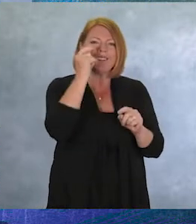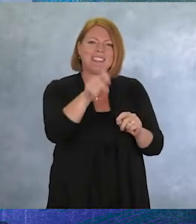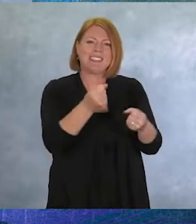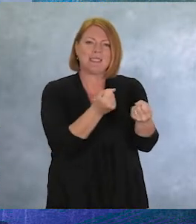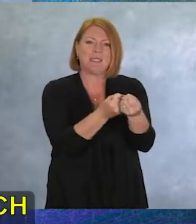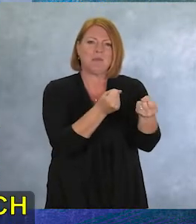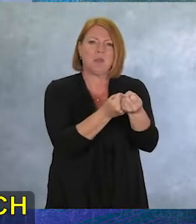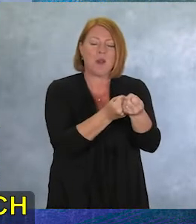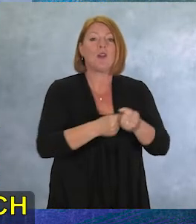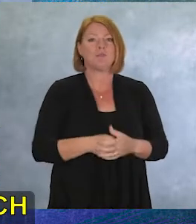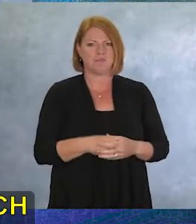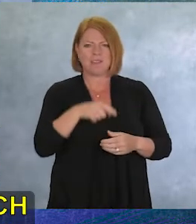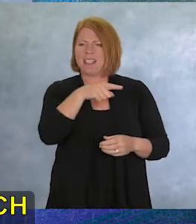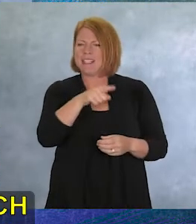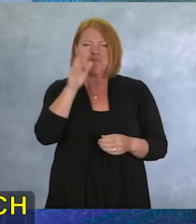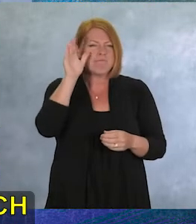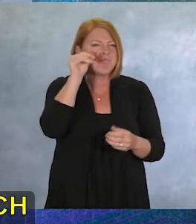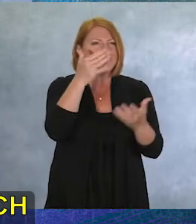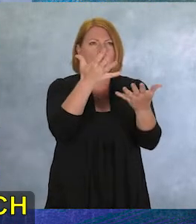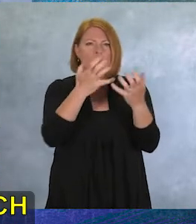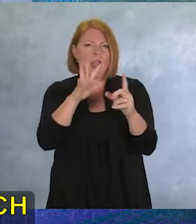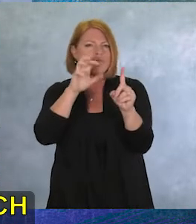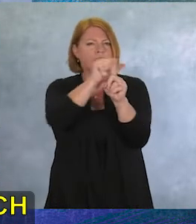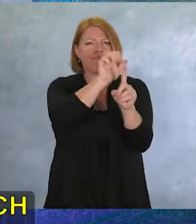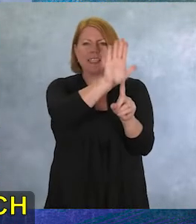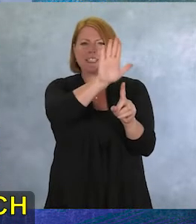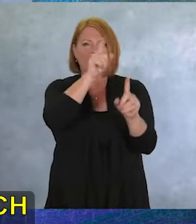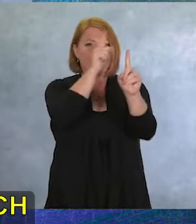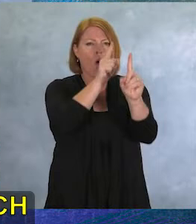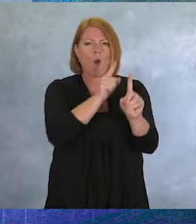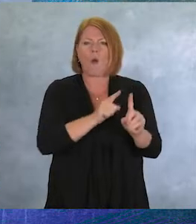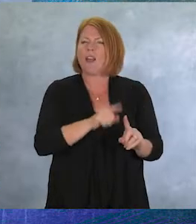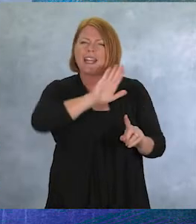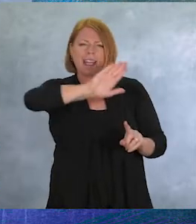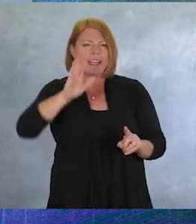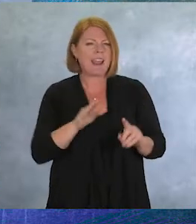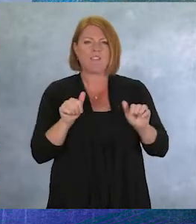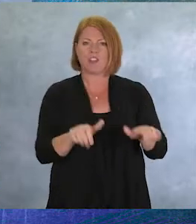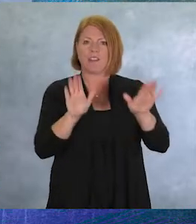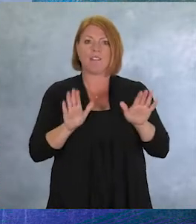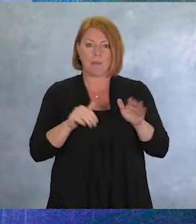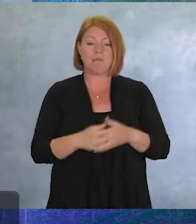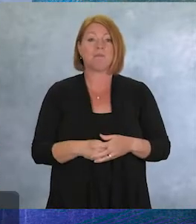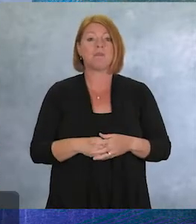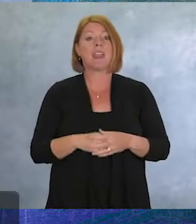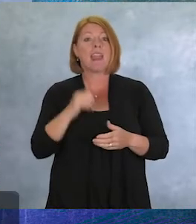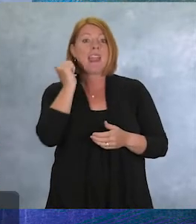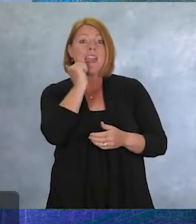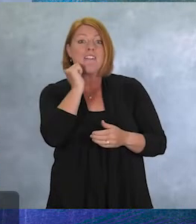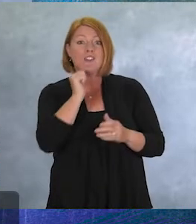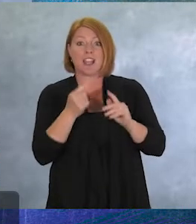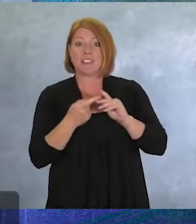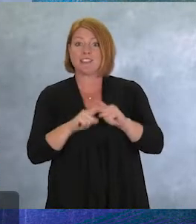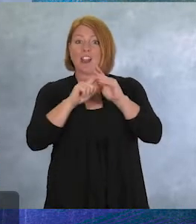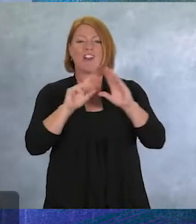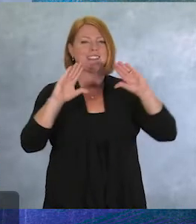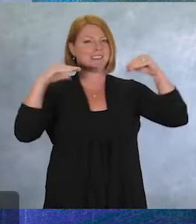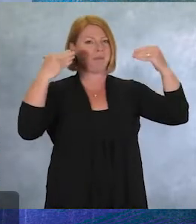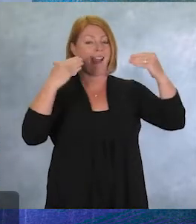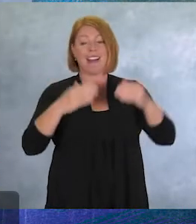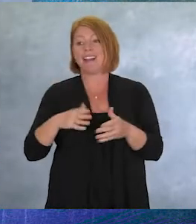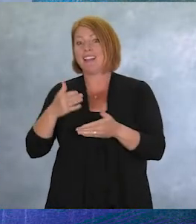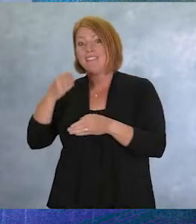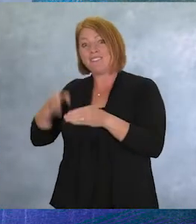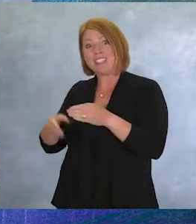support. He is determined to attain each and every goal put before him and never gives up. He starts his day and ends his day